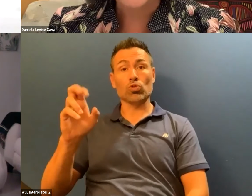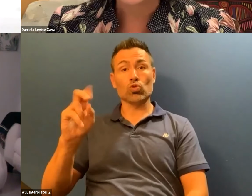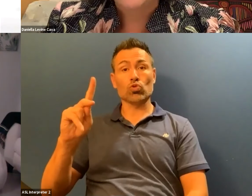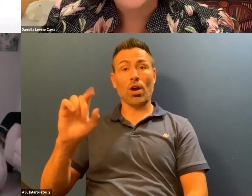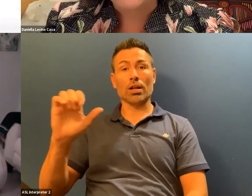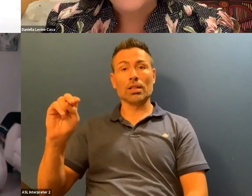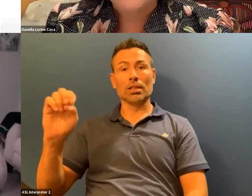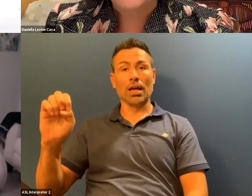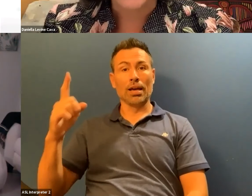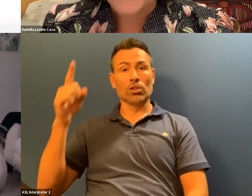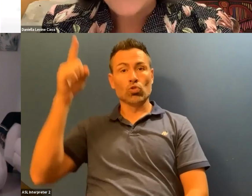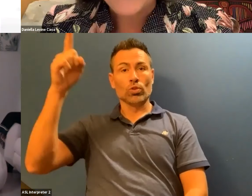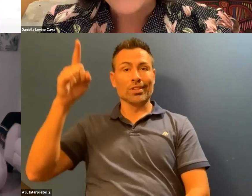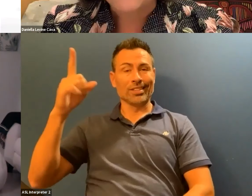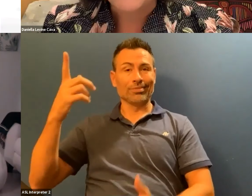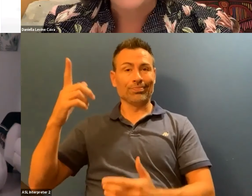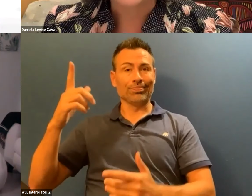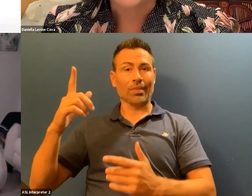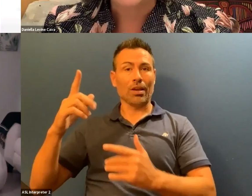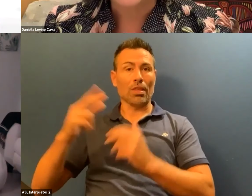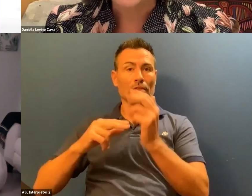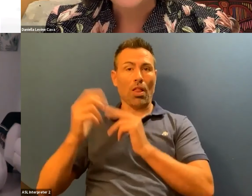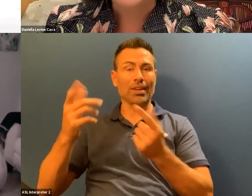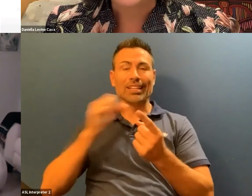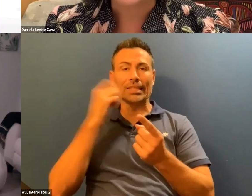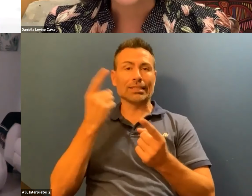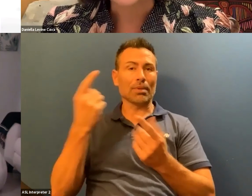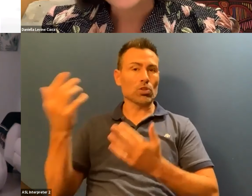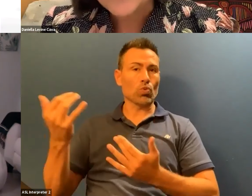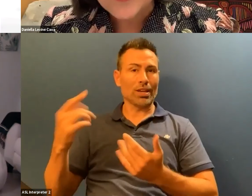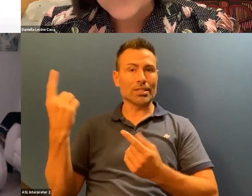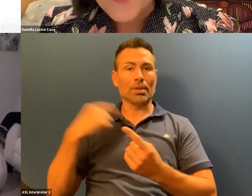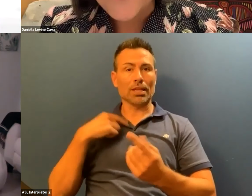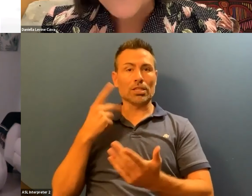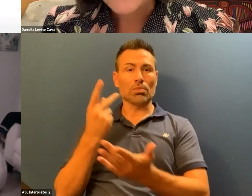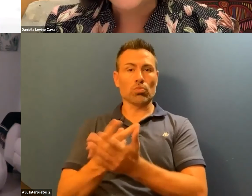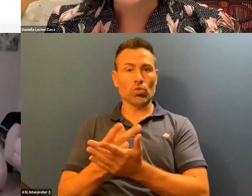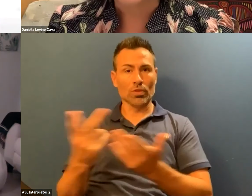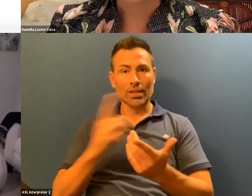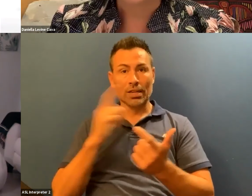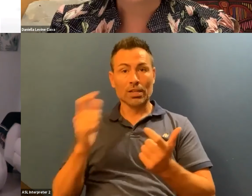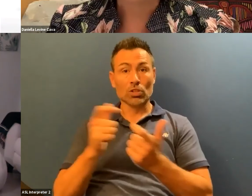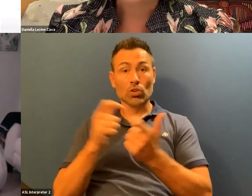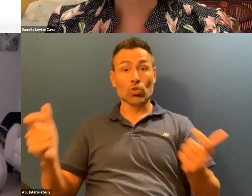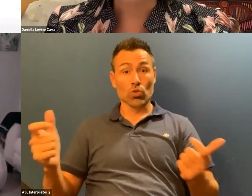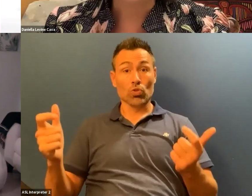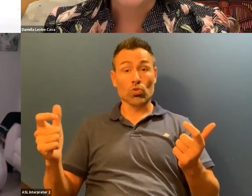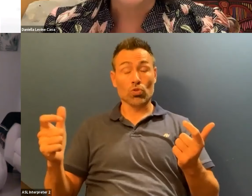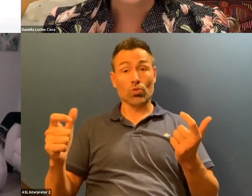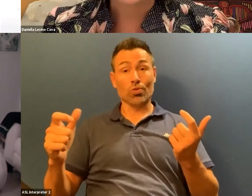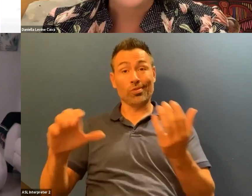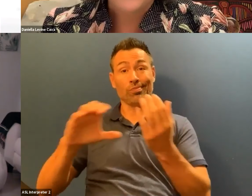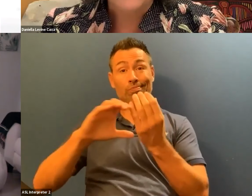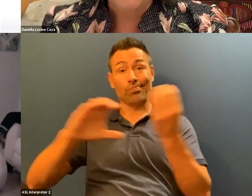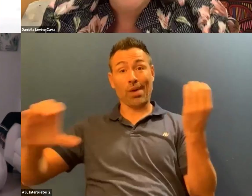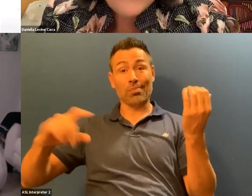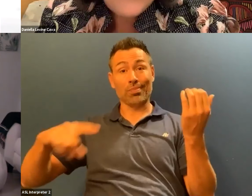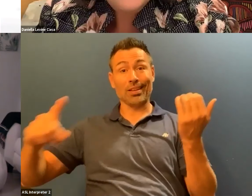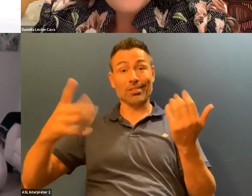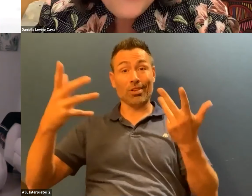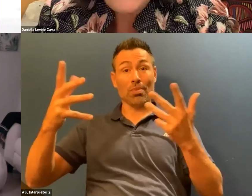development. So it's not something that is waiting. It's something that's already been approved. And it's a huge, huge pipe that's contemplated. And those dollars, again,